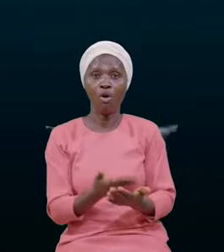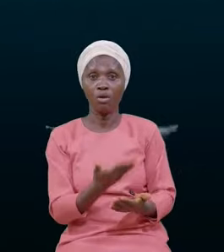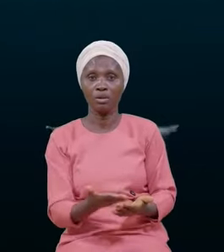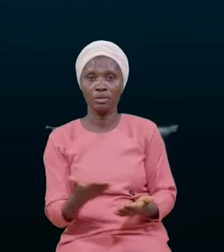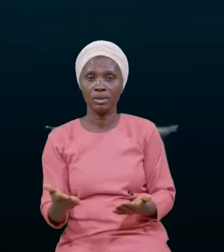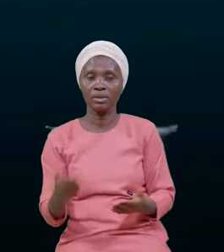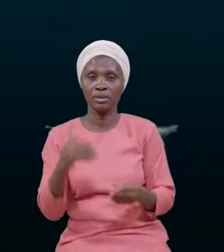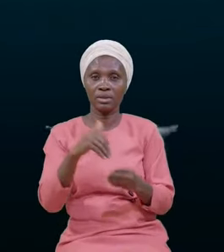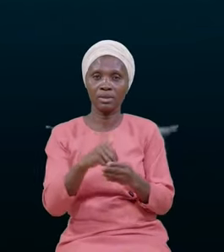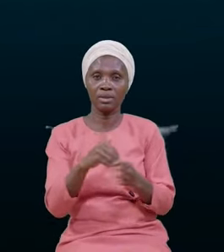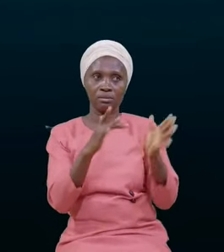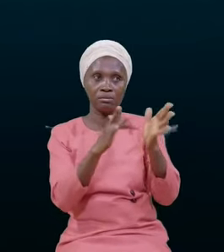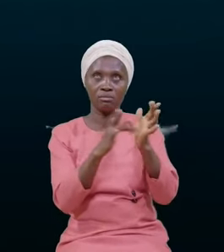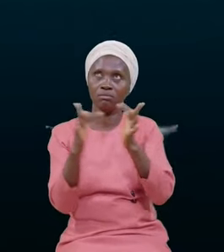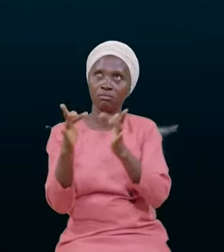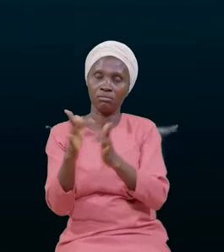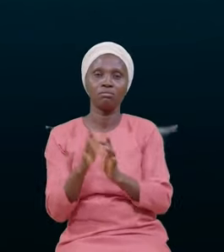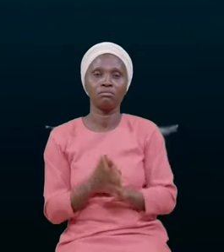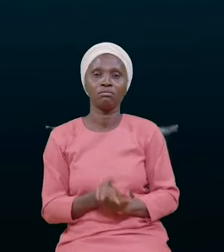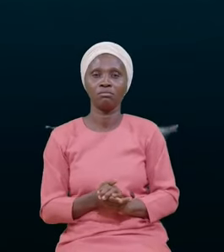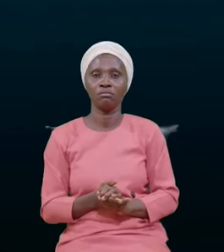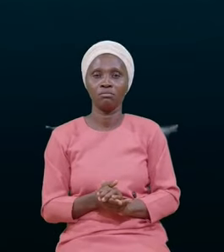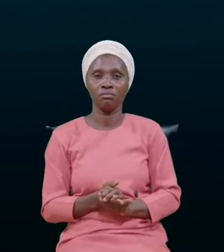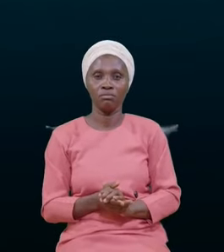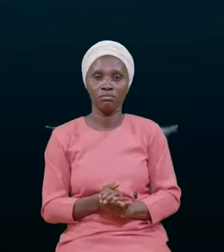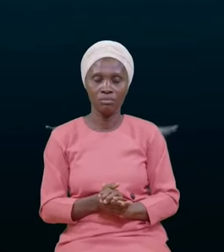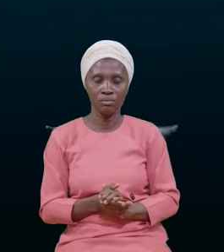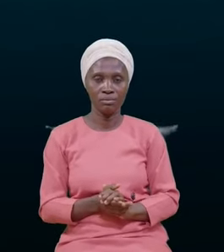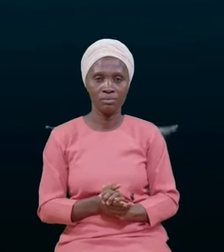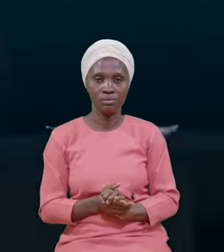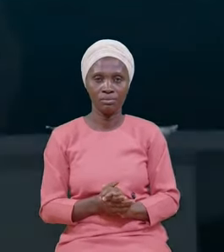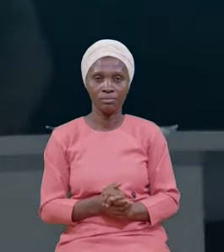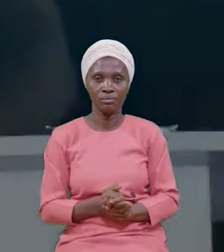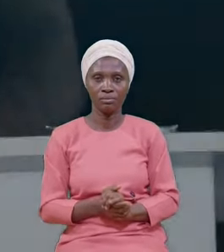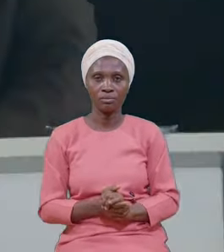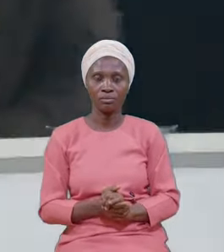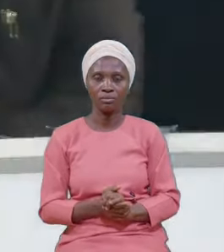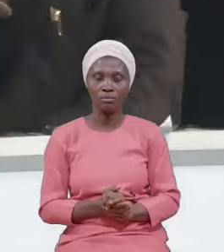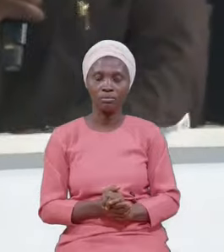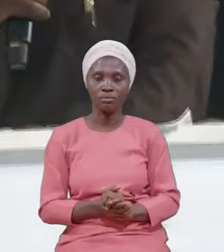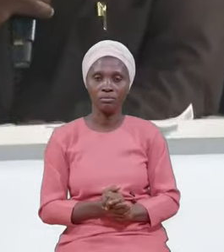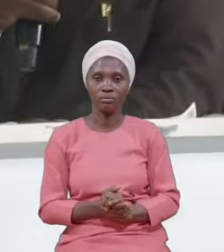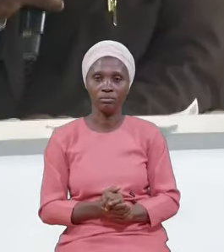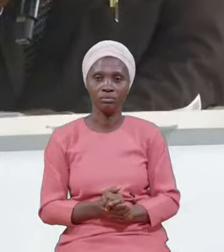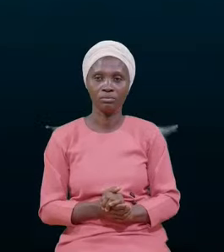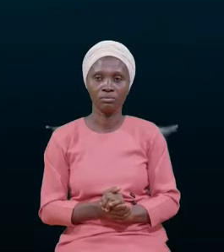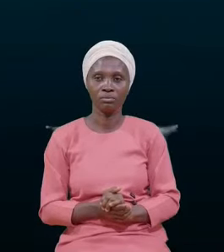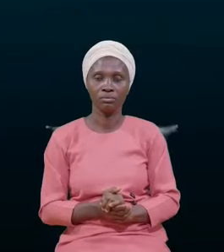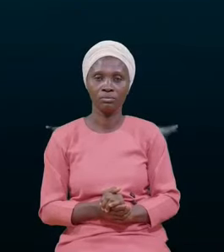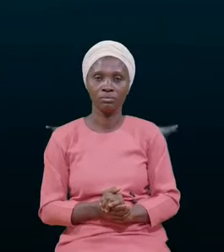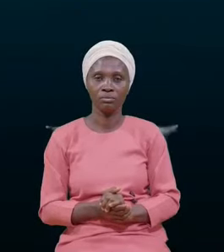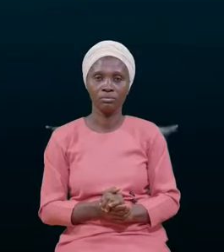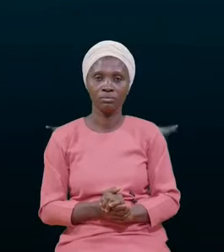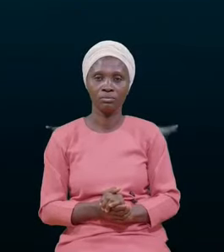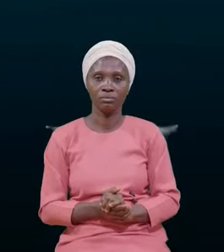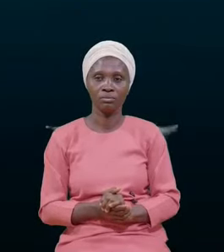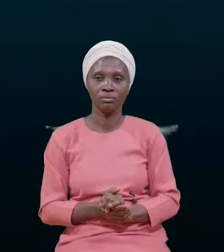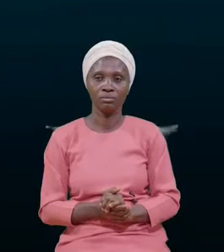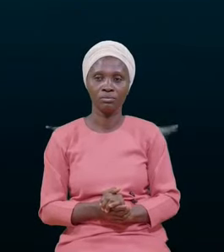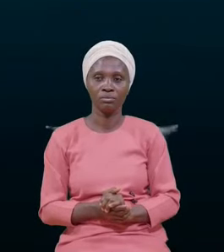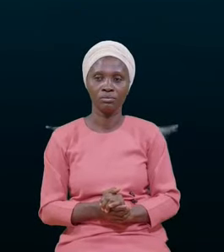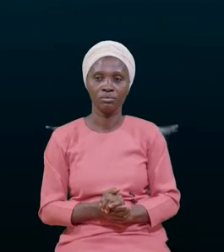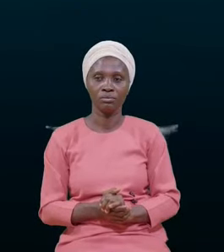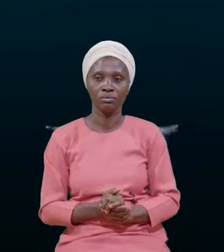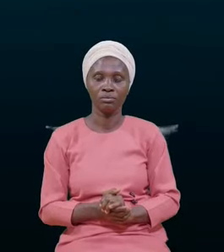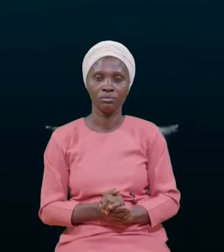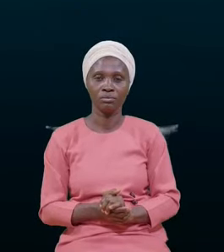Jesus all things in Jesus Friend all around me are trying to